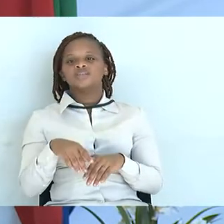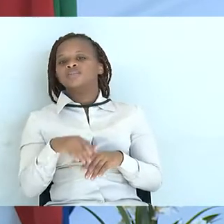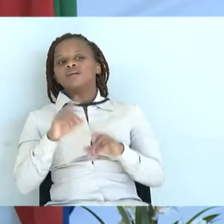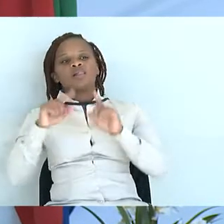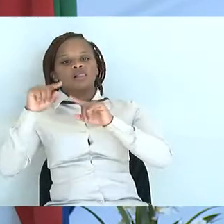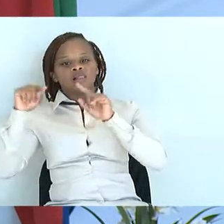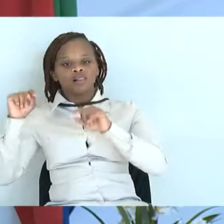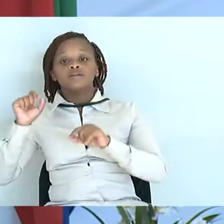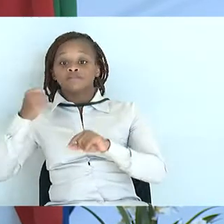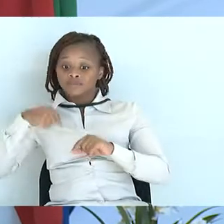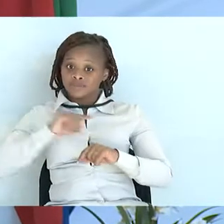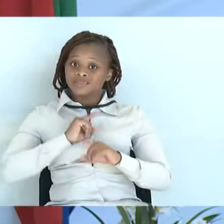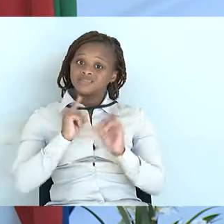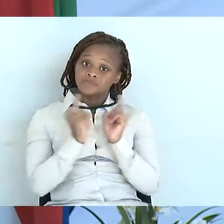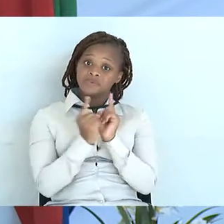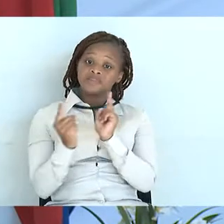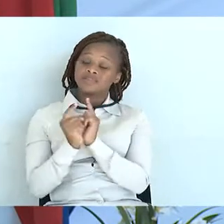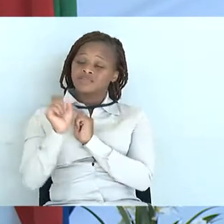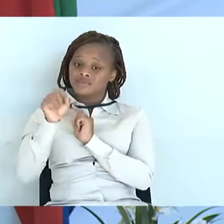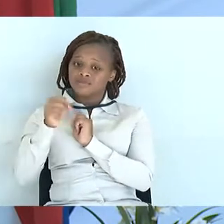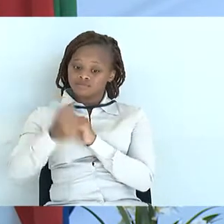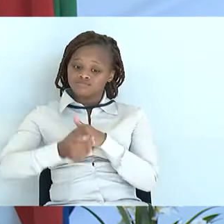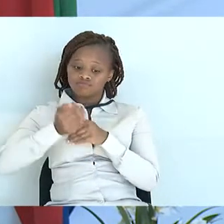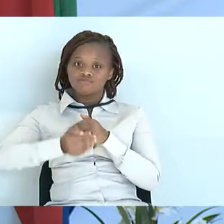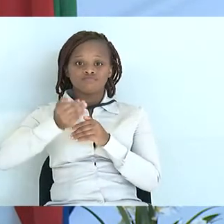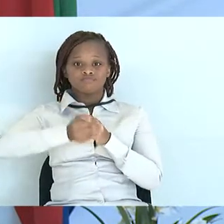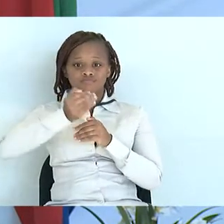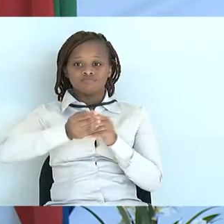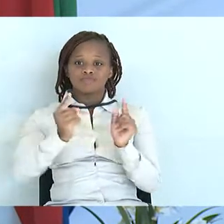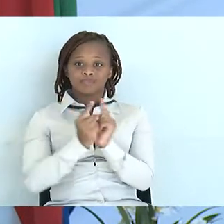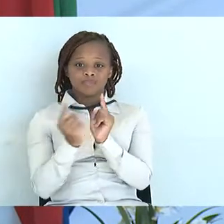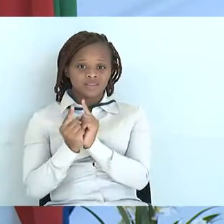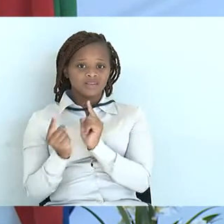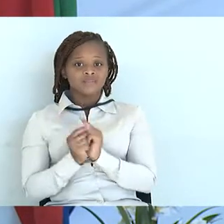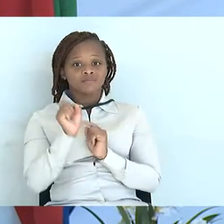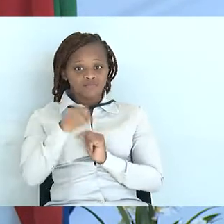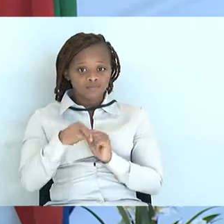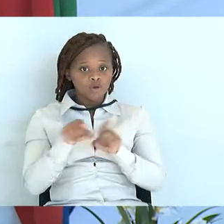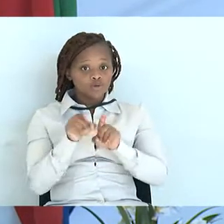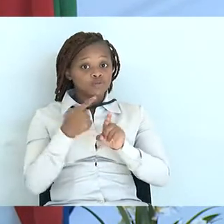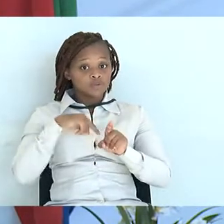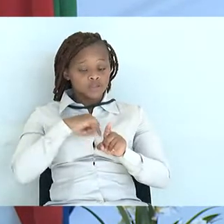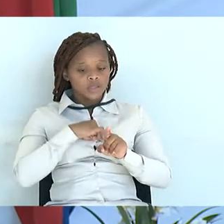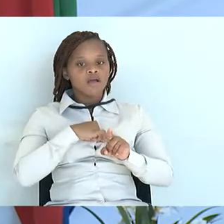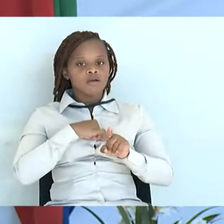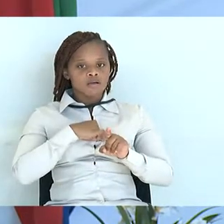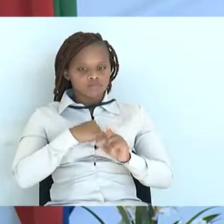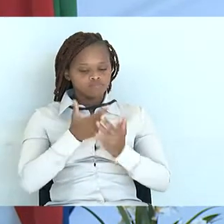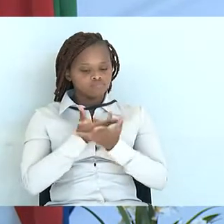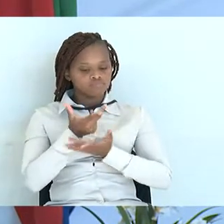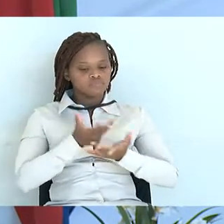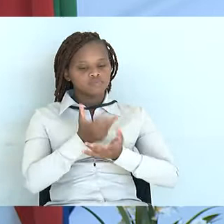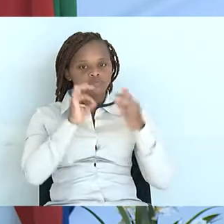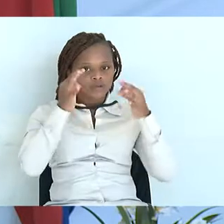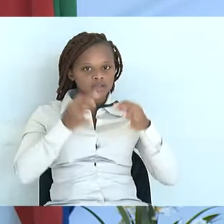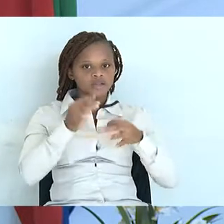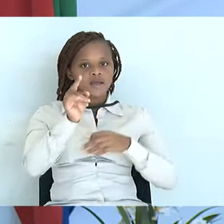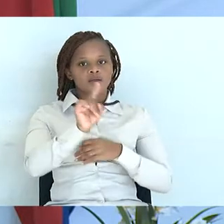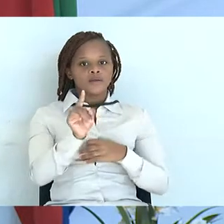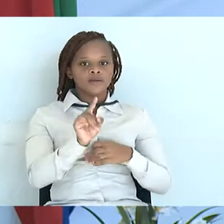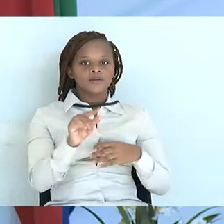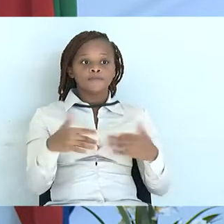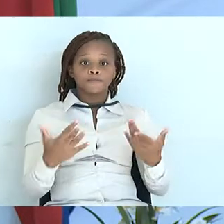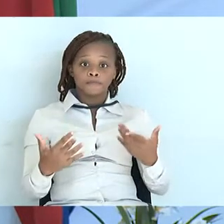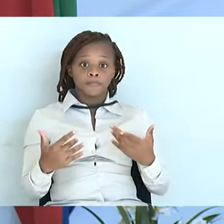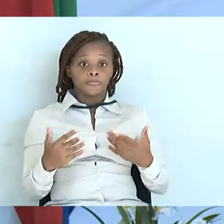We meet on a constant basis, and we took a decision, Honorable Leadership, that